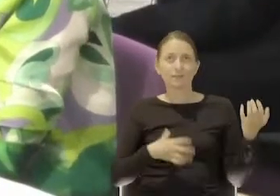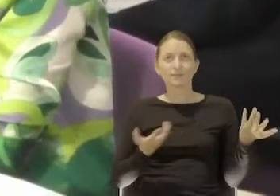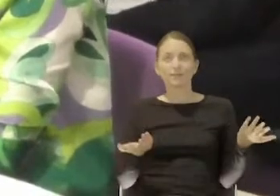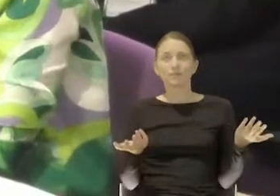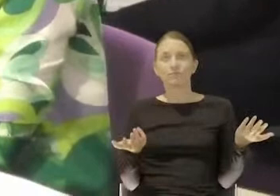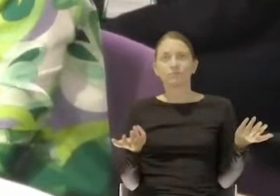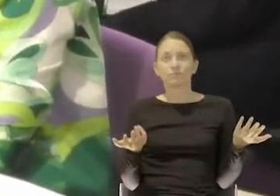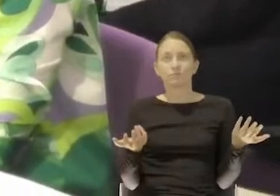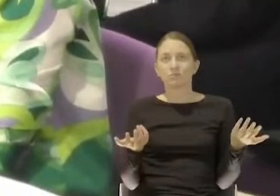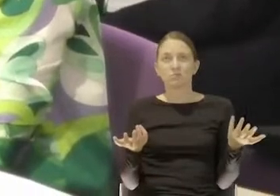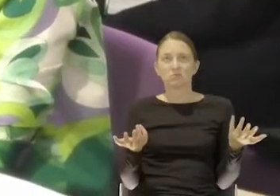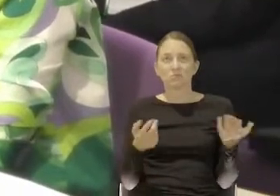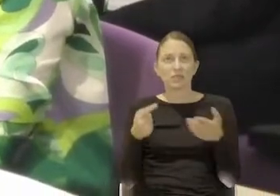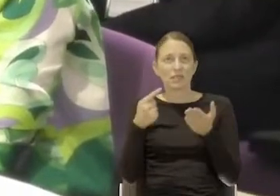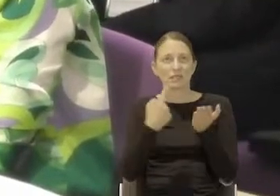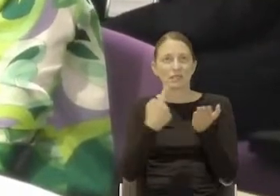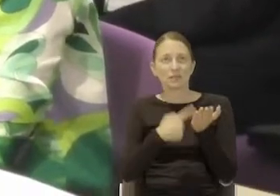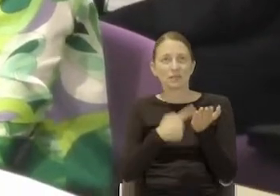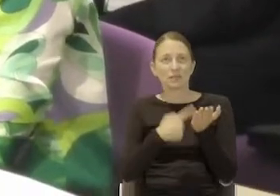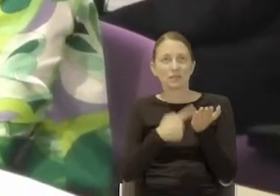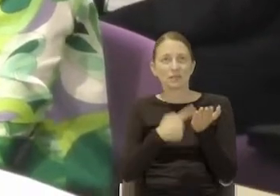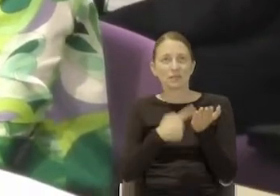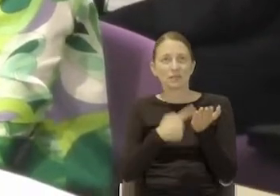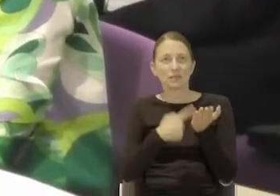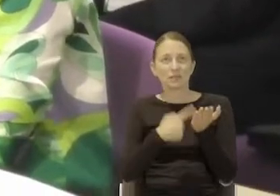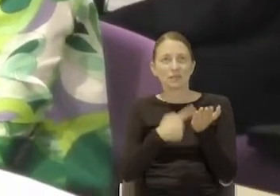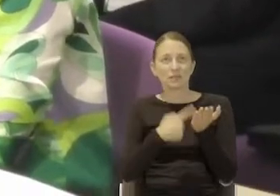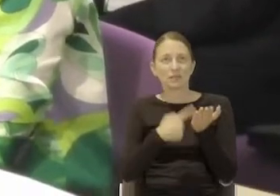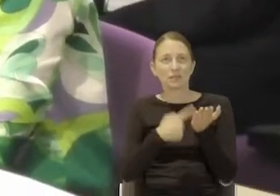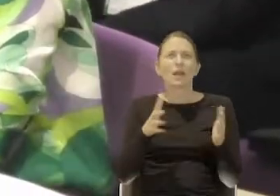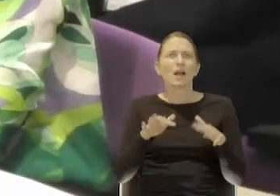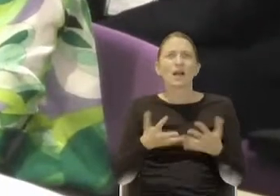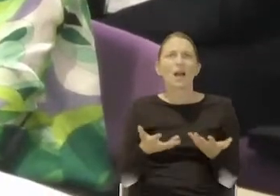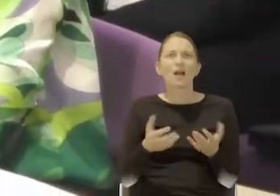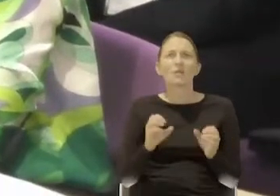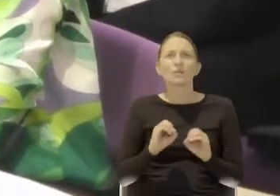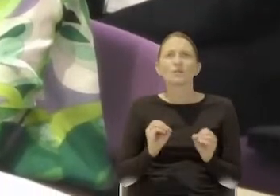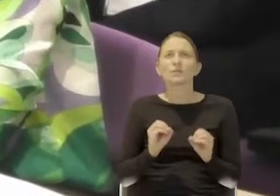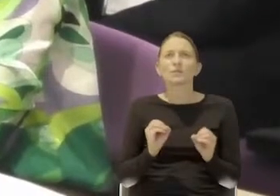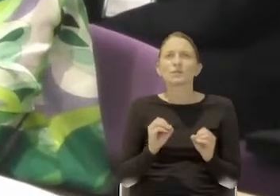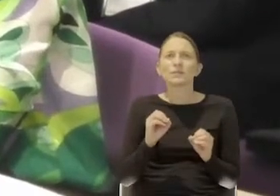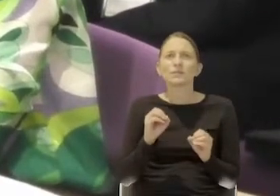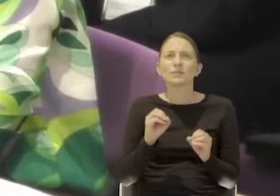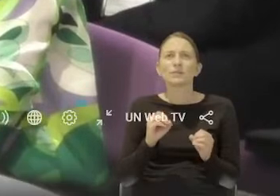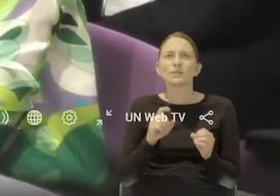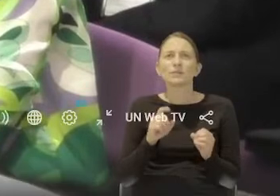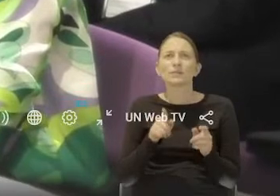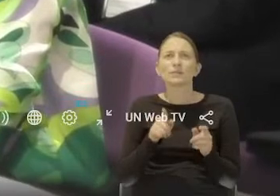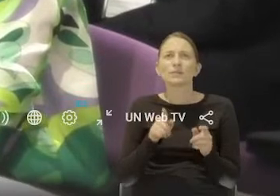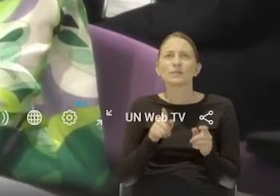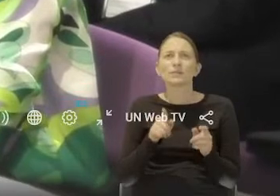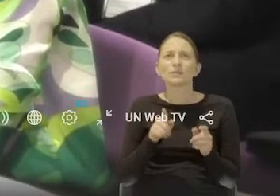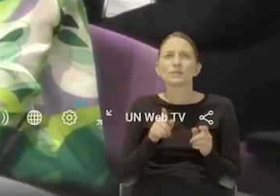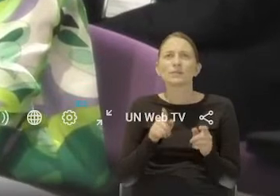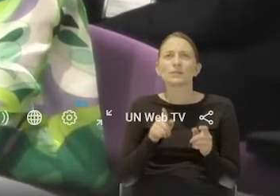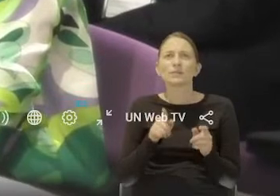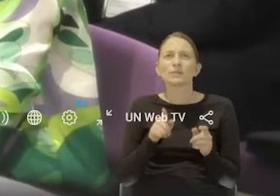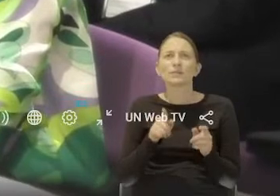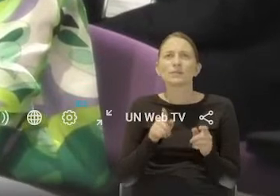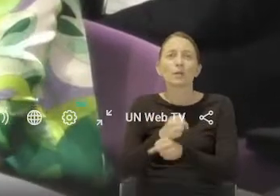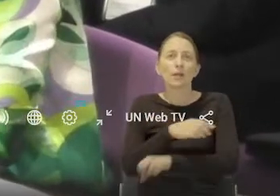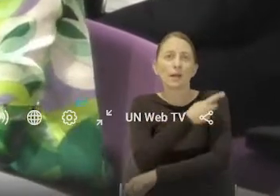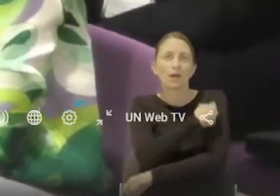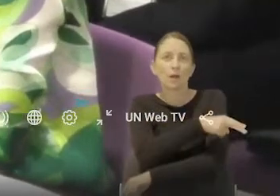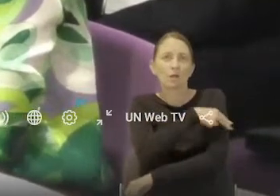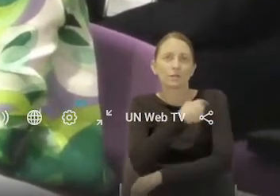see in terms of, health and job creation. They talked about the need to develop from